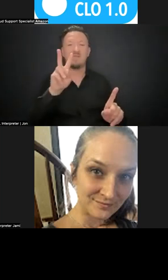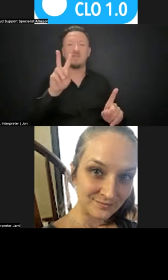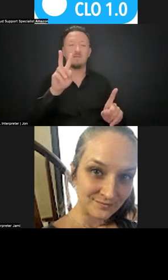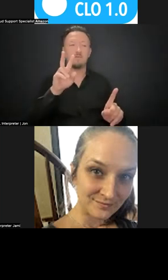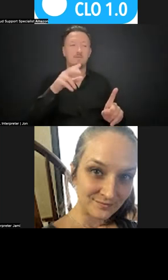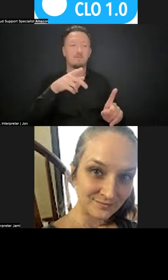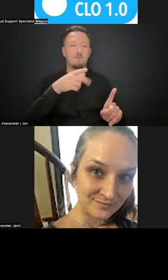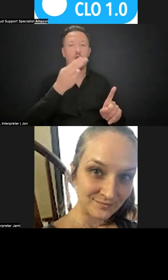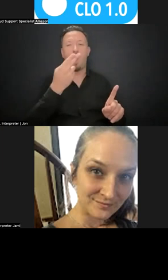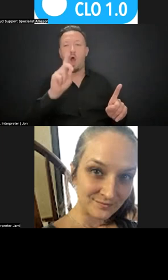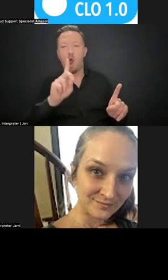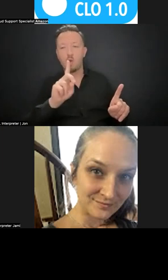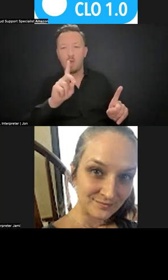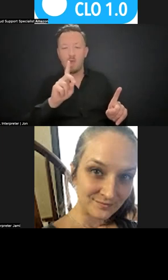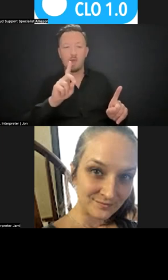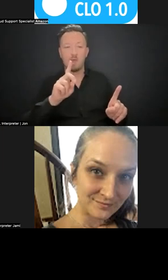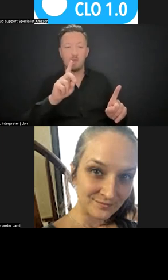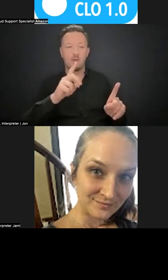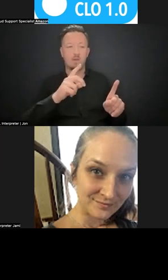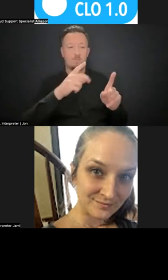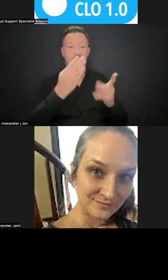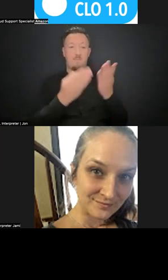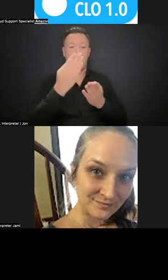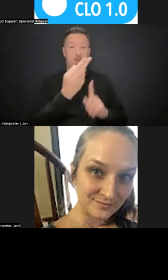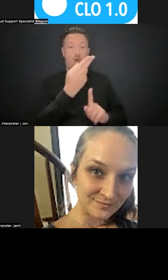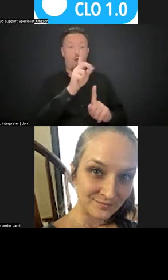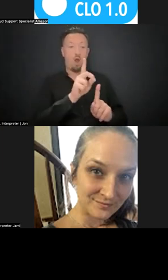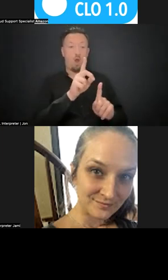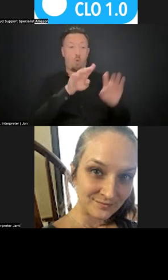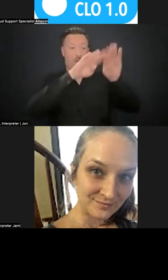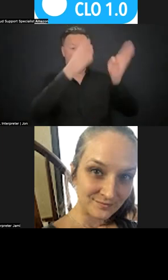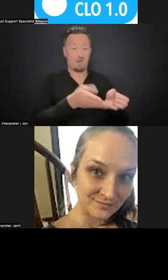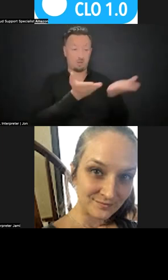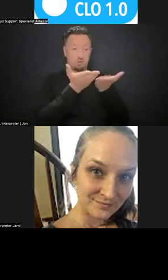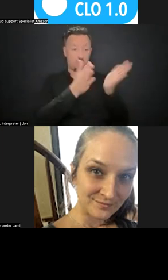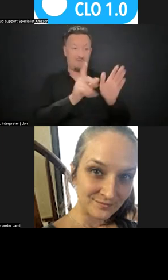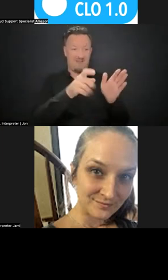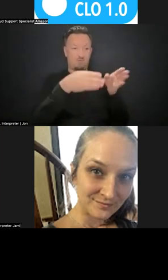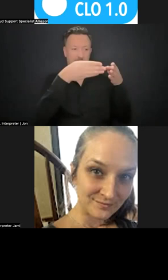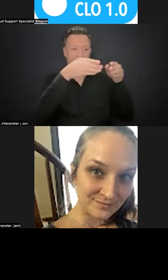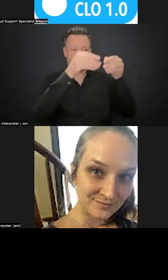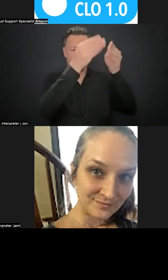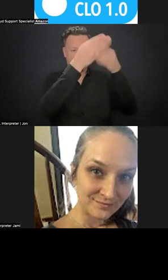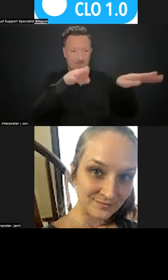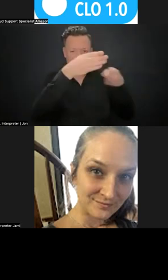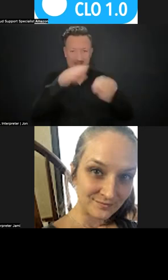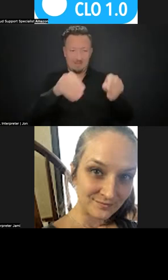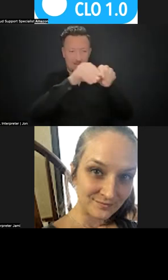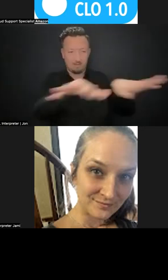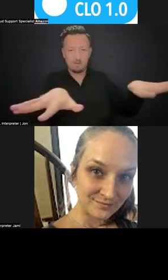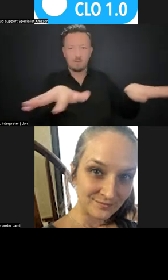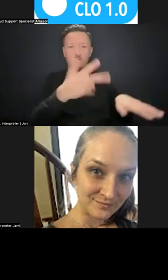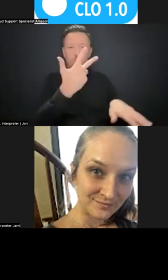have certain hardware and you're going to split into 3 servers, and then what type of operating system you're going to